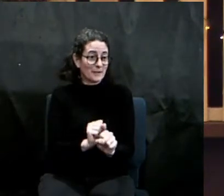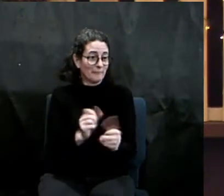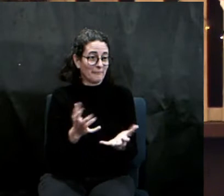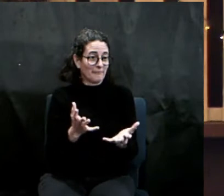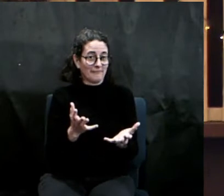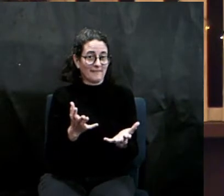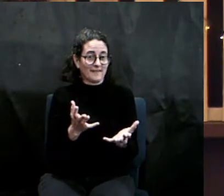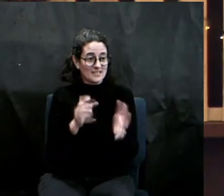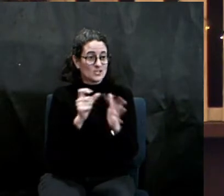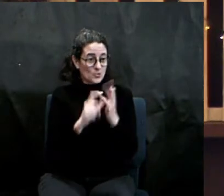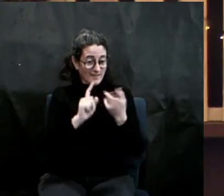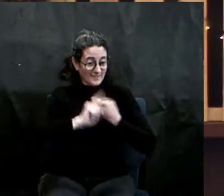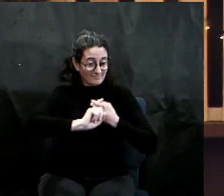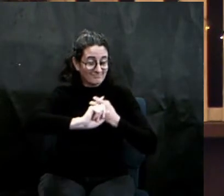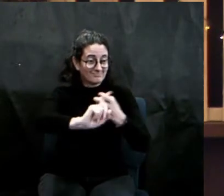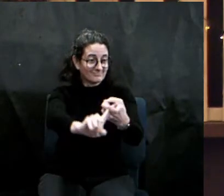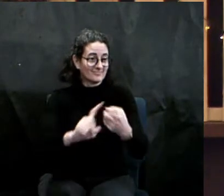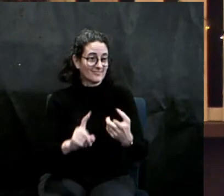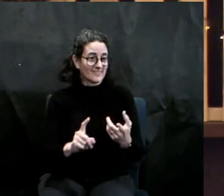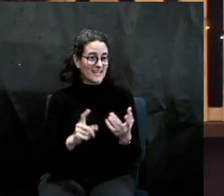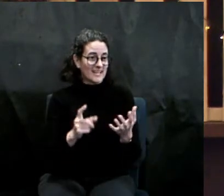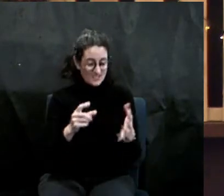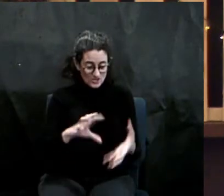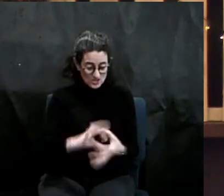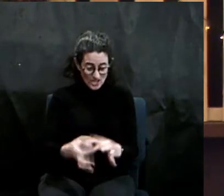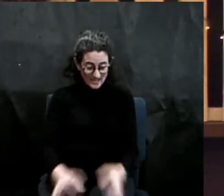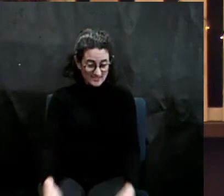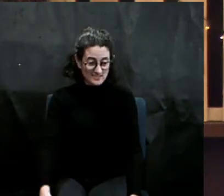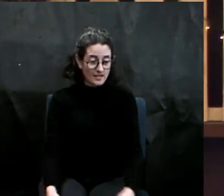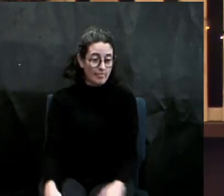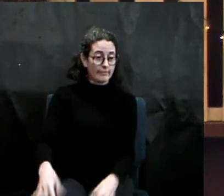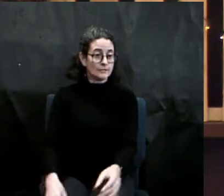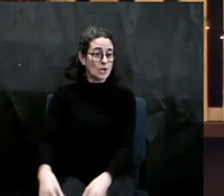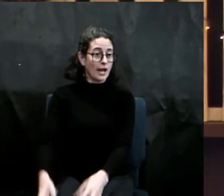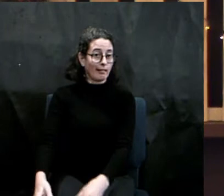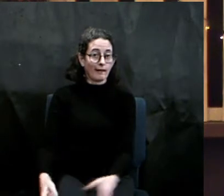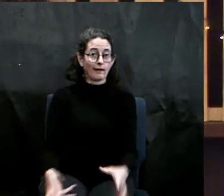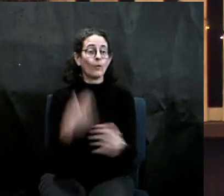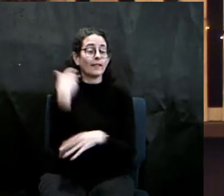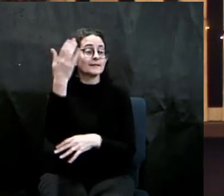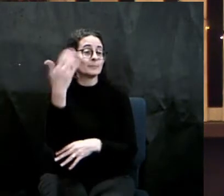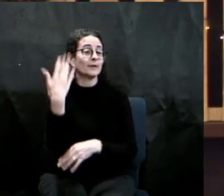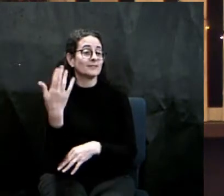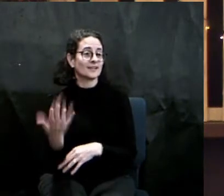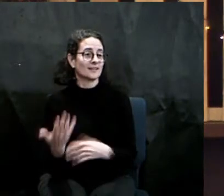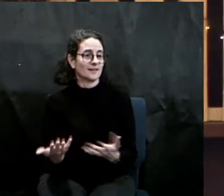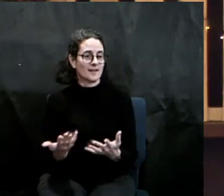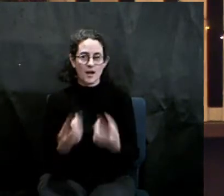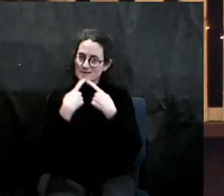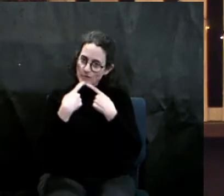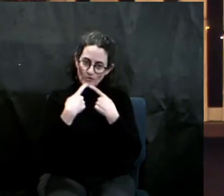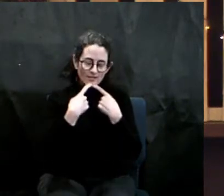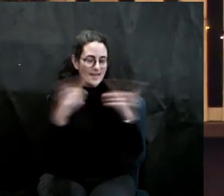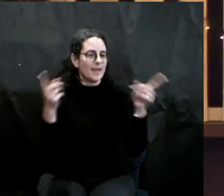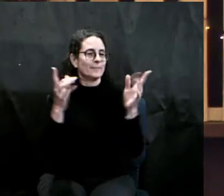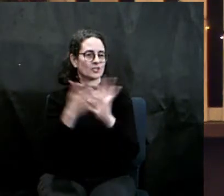are jangling as he speaks. And yet he perseveres, proclaiming Jesus. And